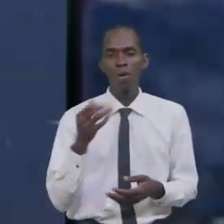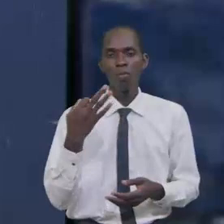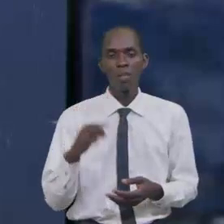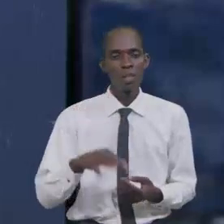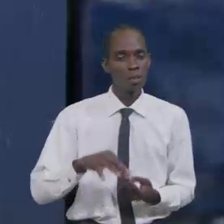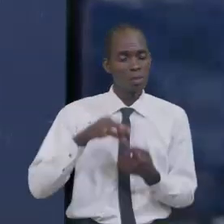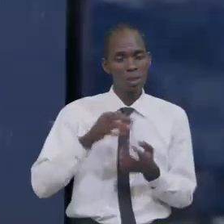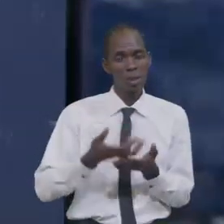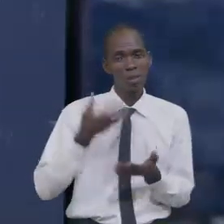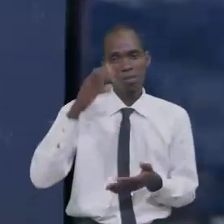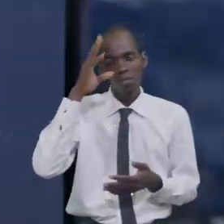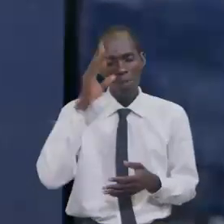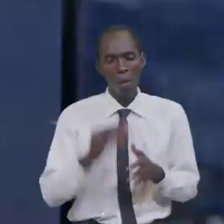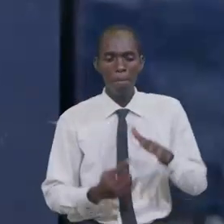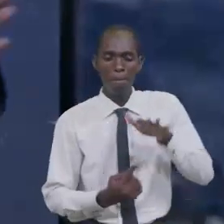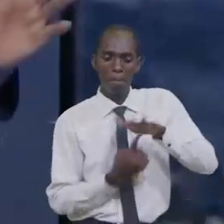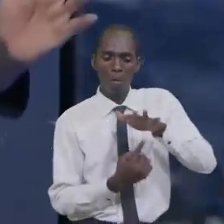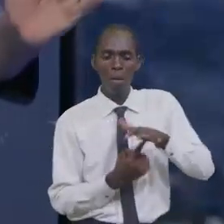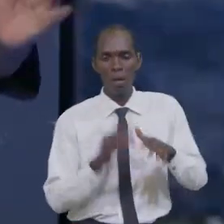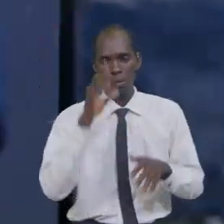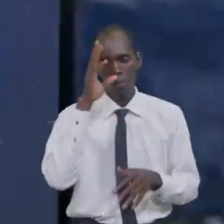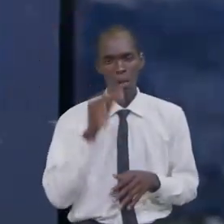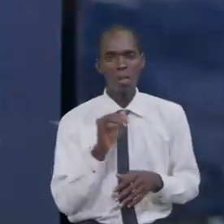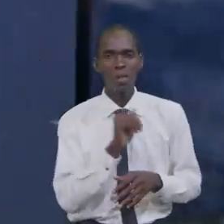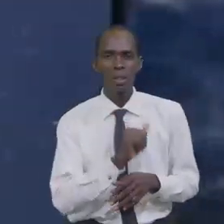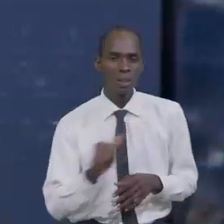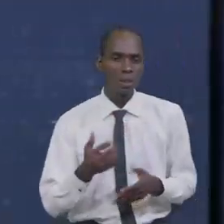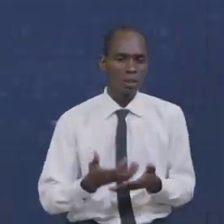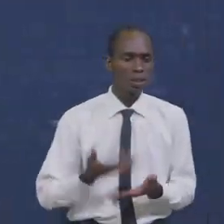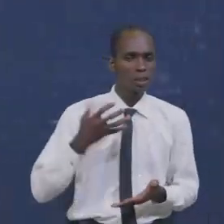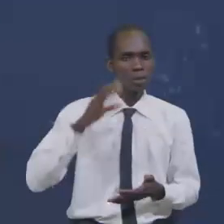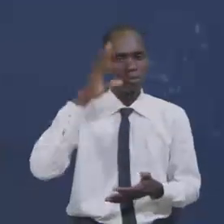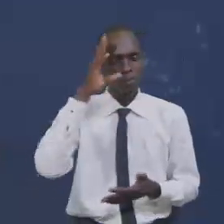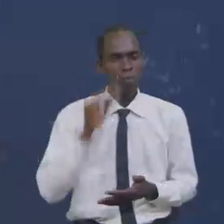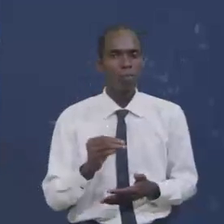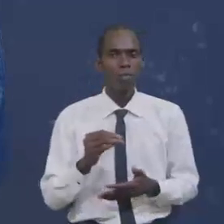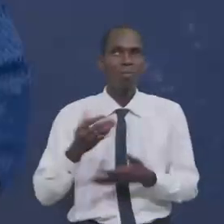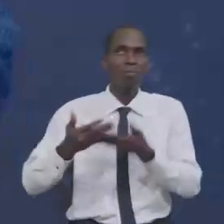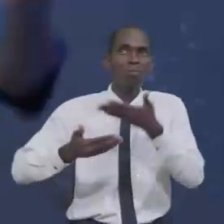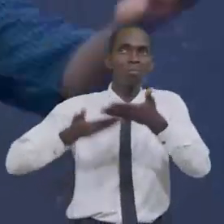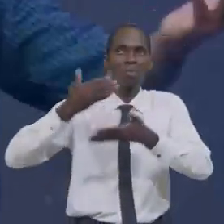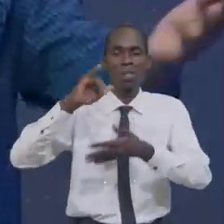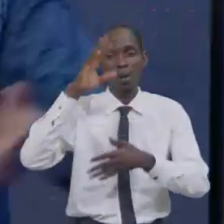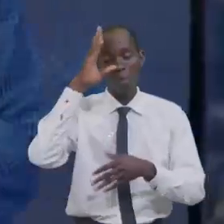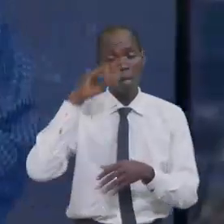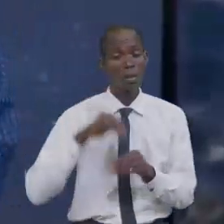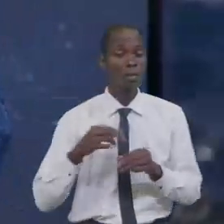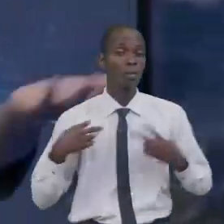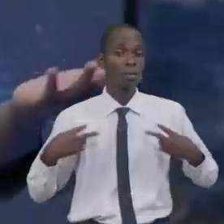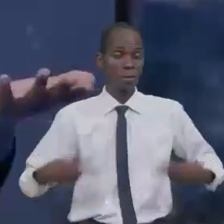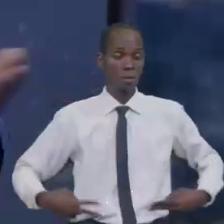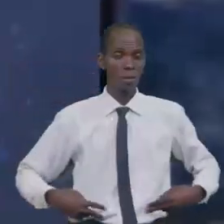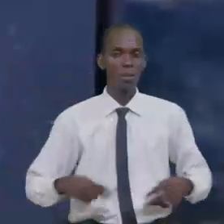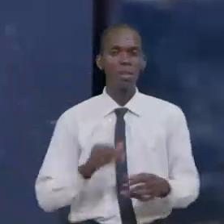man, popular man, of a certain rich man, progressive man, physically, of a certain rich